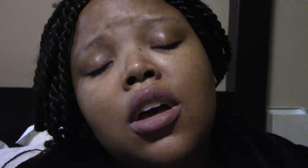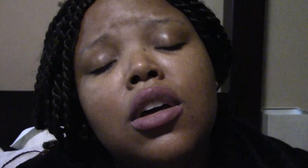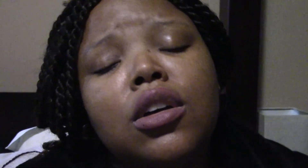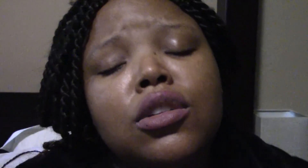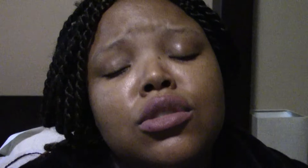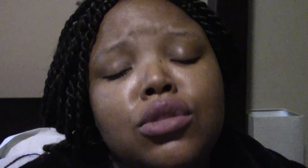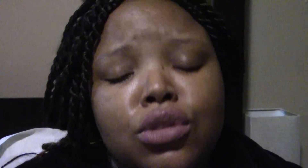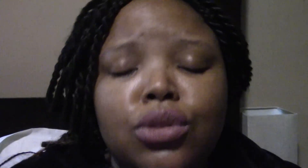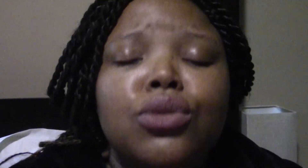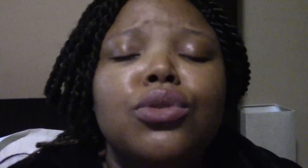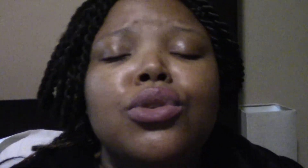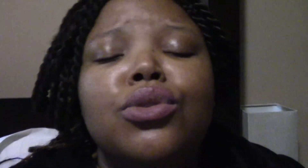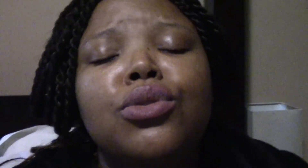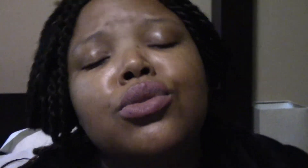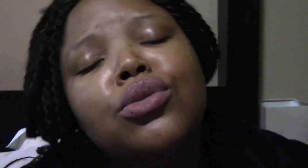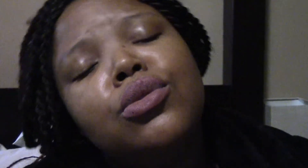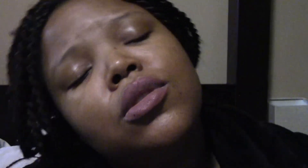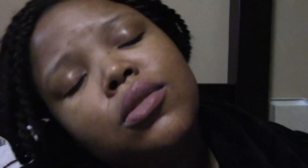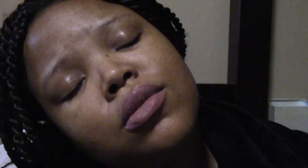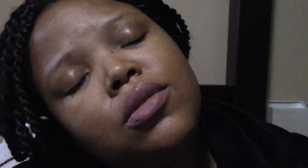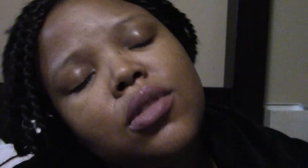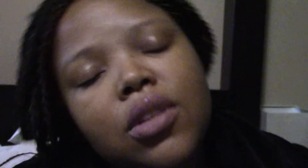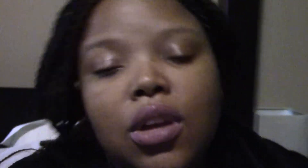adoration unto you.